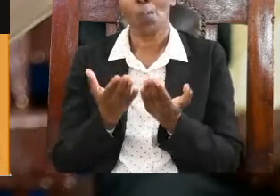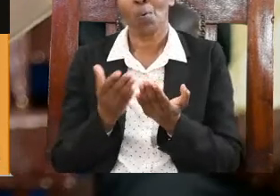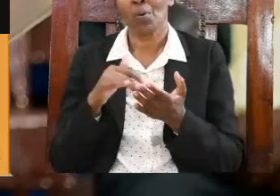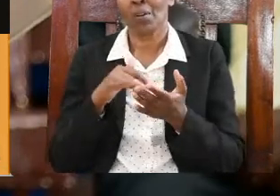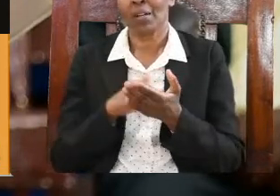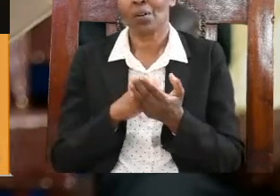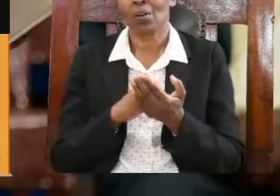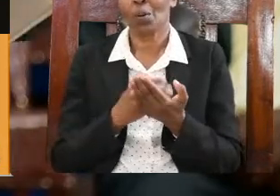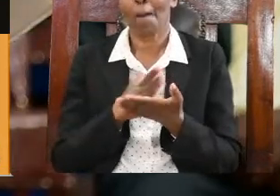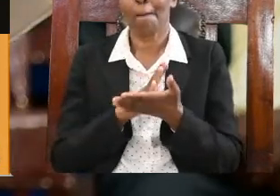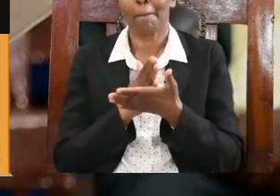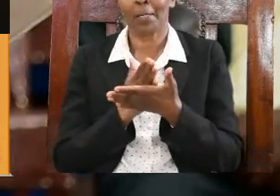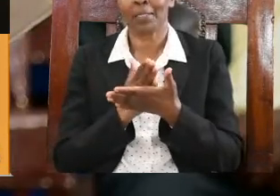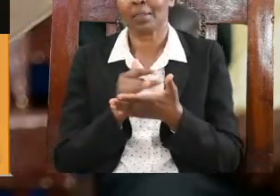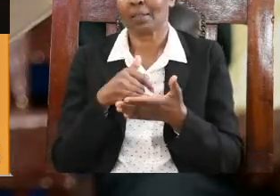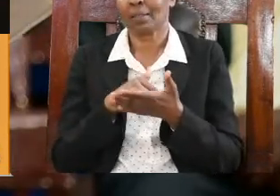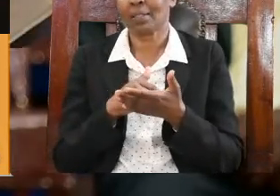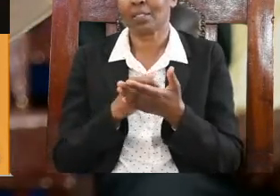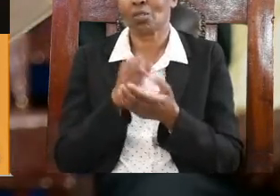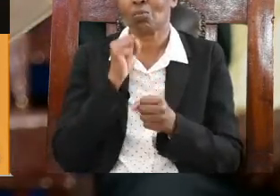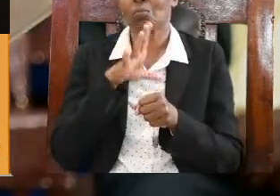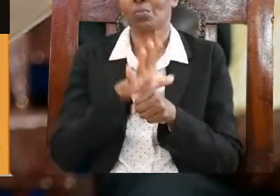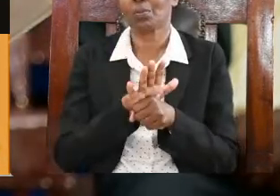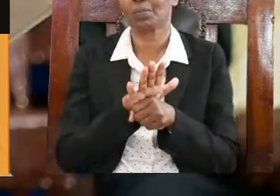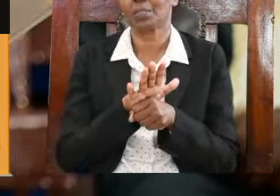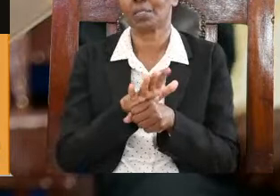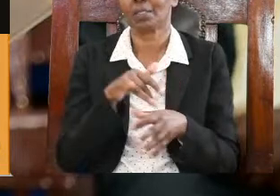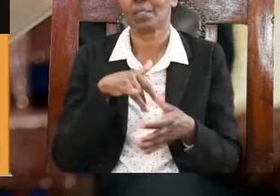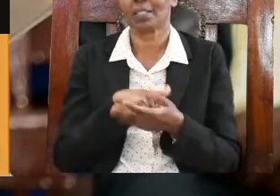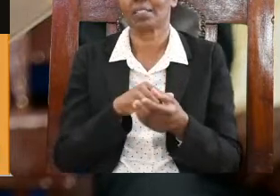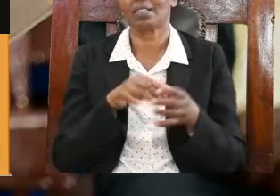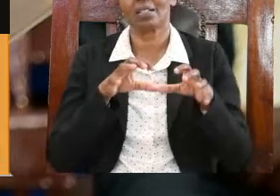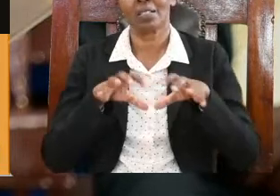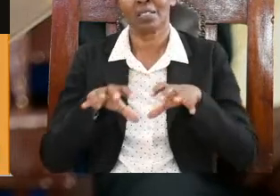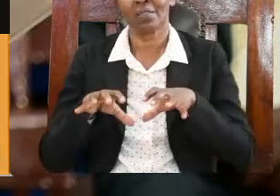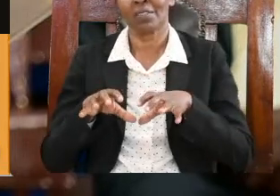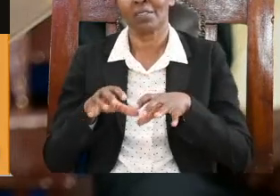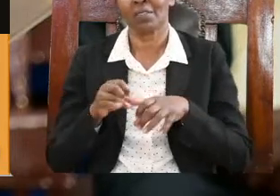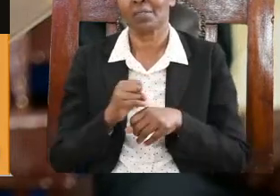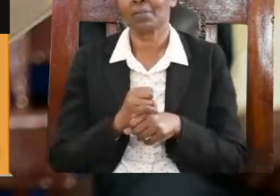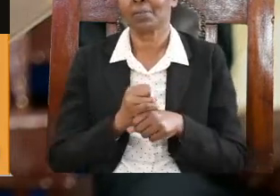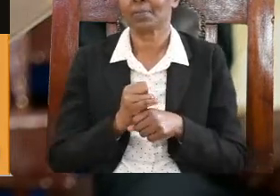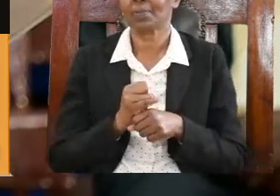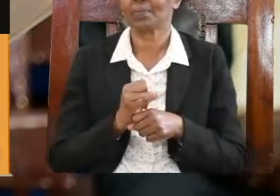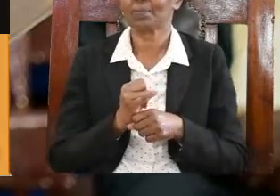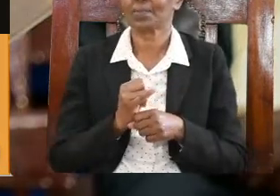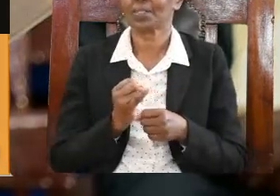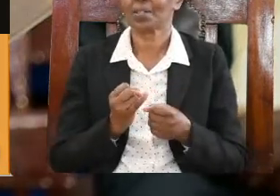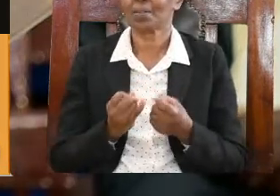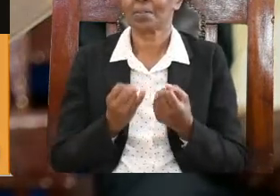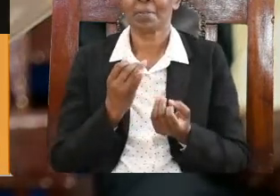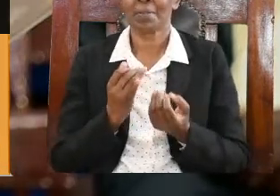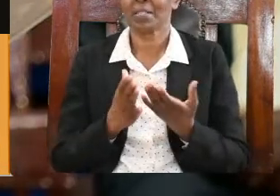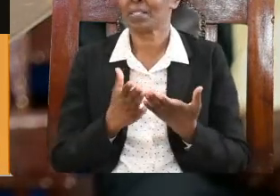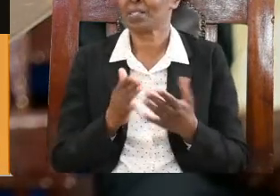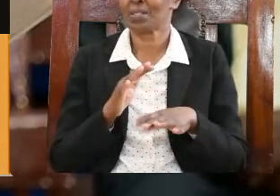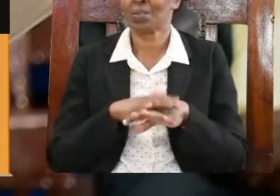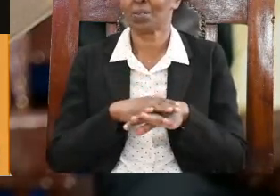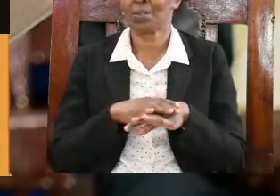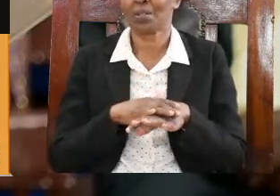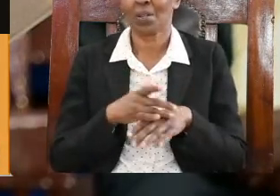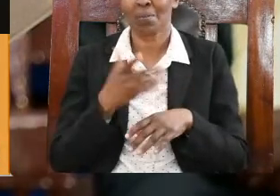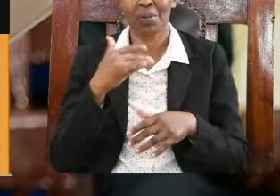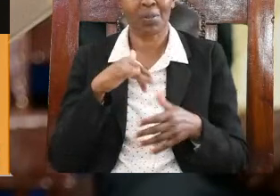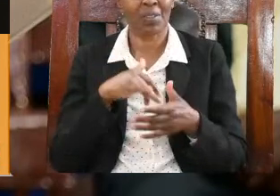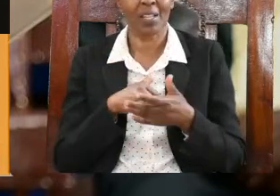a portion that promises that suffering will be part and parcel of you. Because that